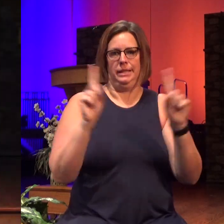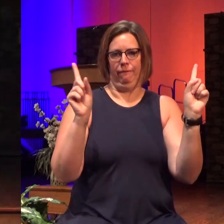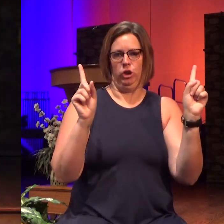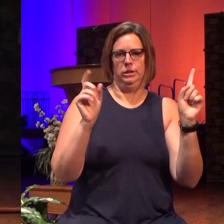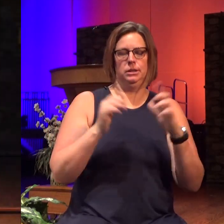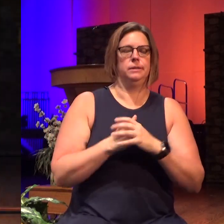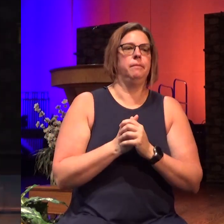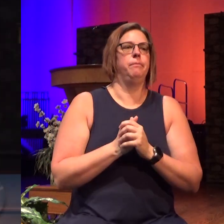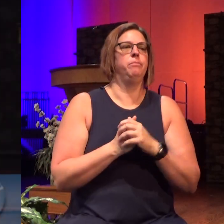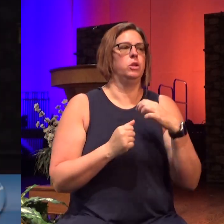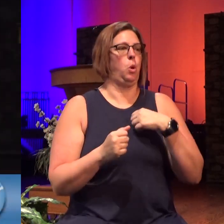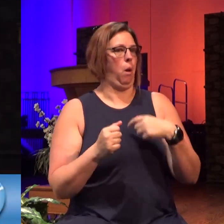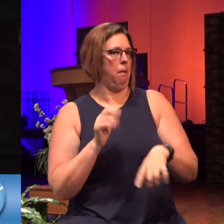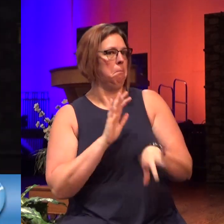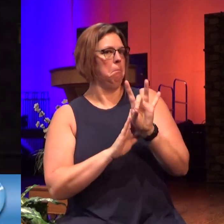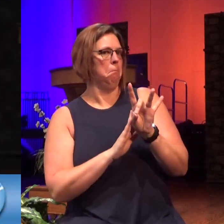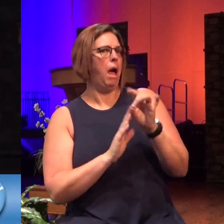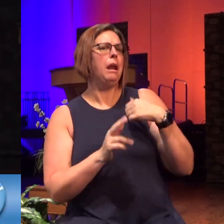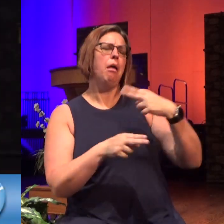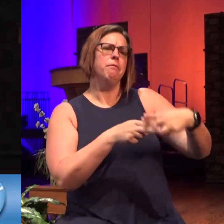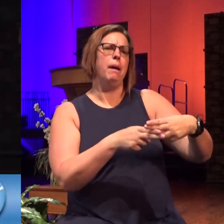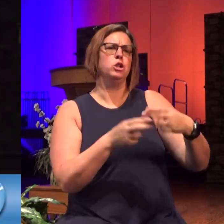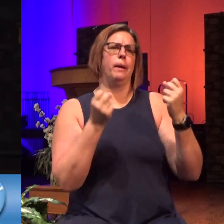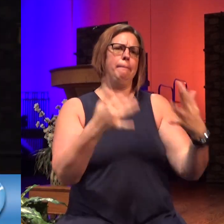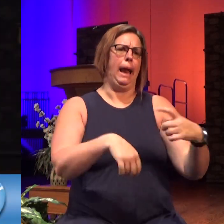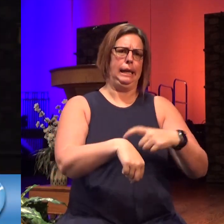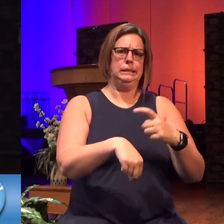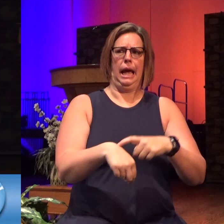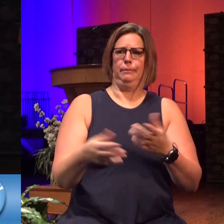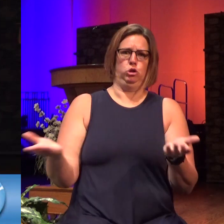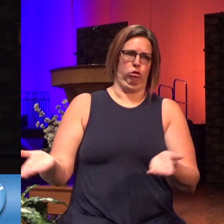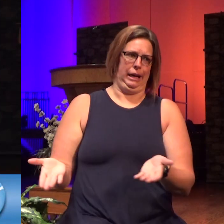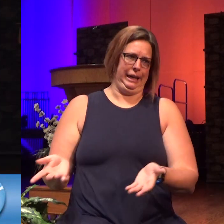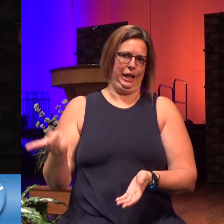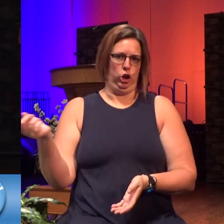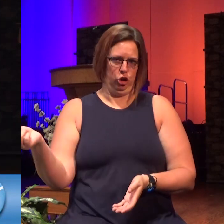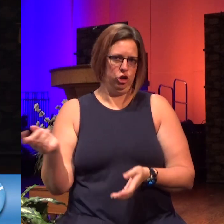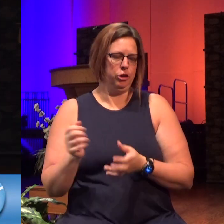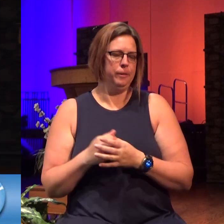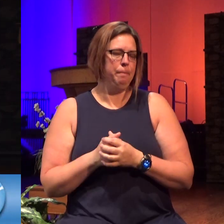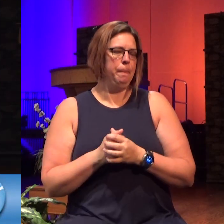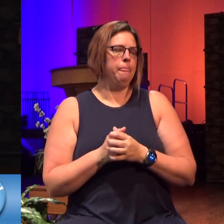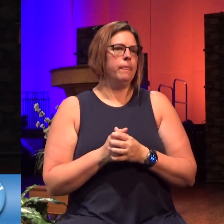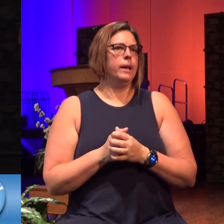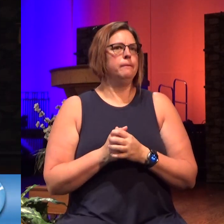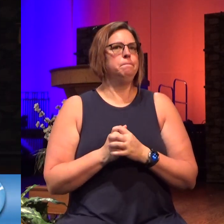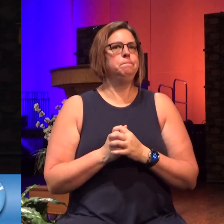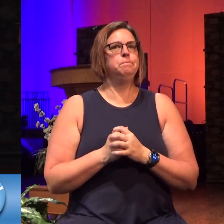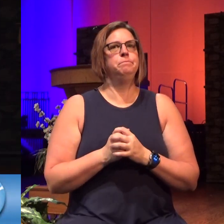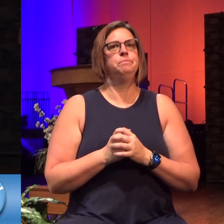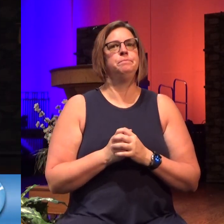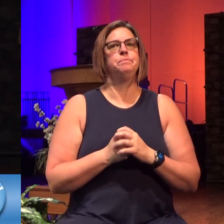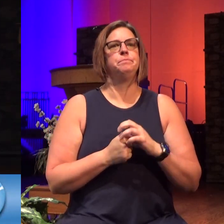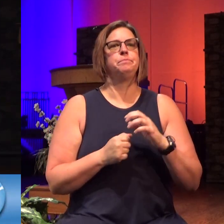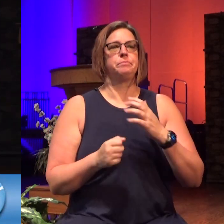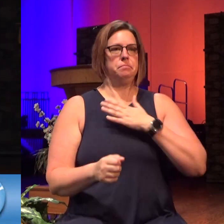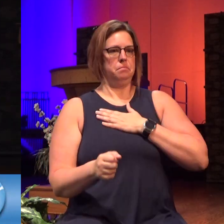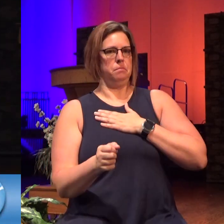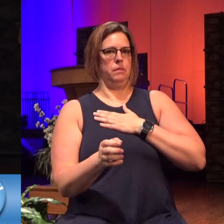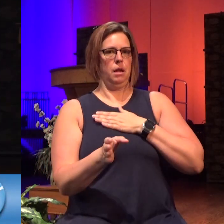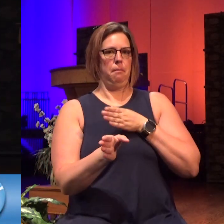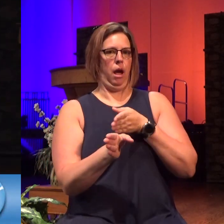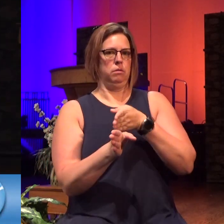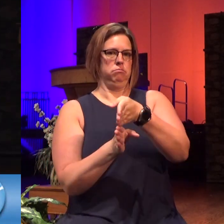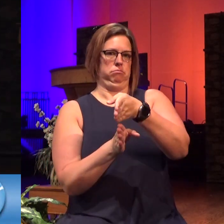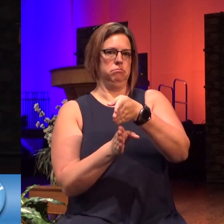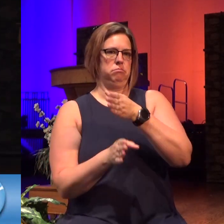have discovered and mentioned many times from right here on this platform is that in the career that I'm a part of